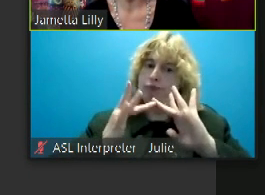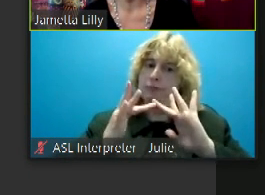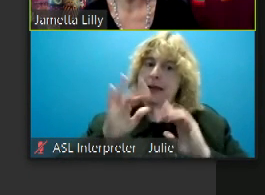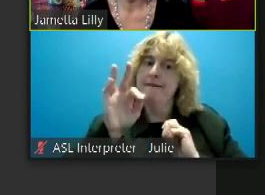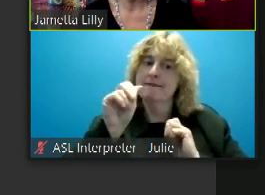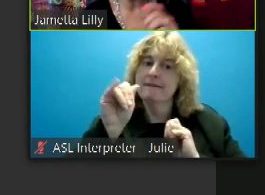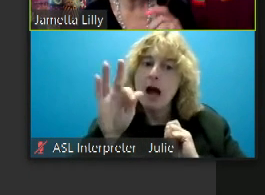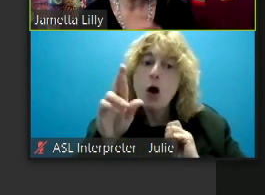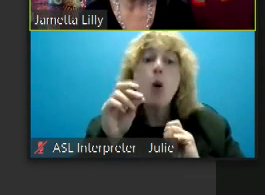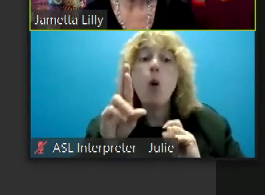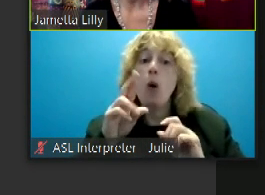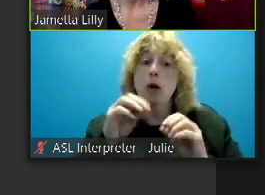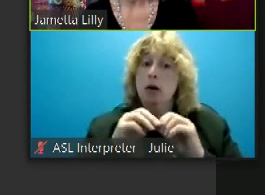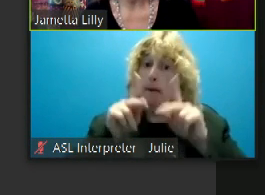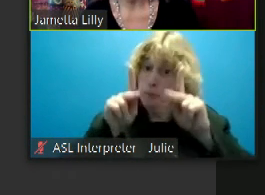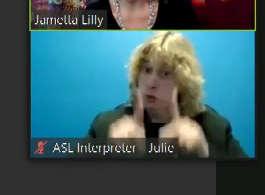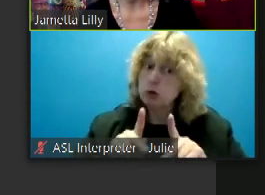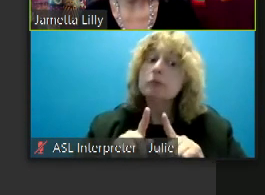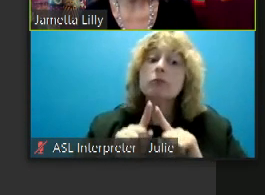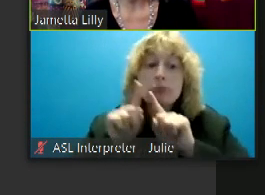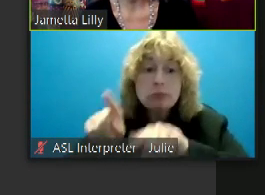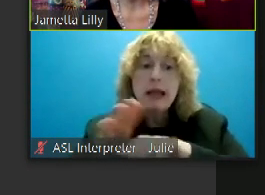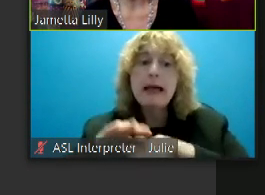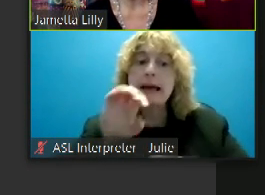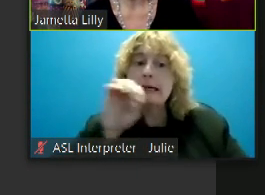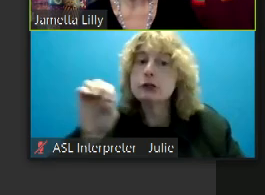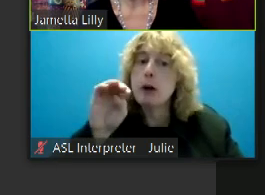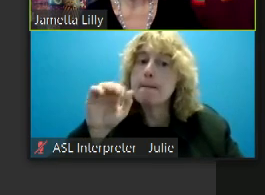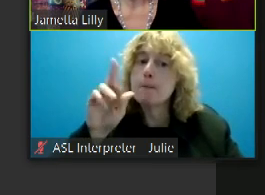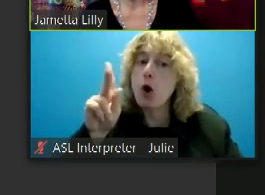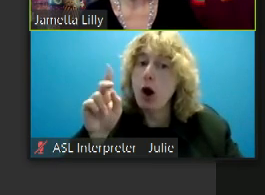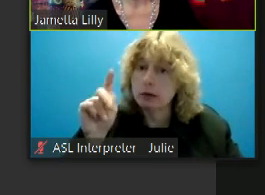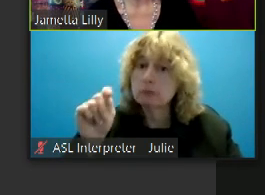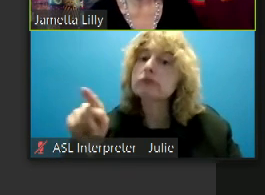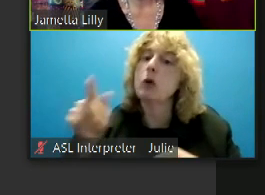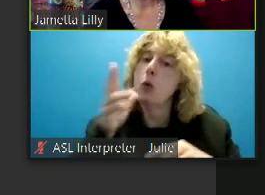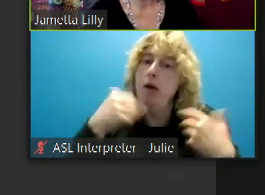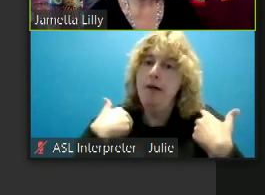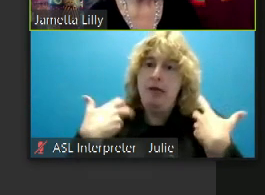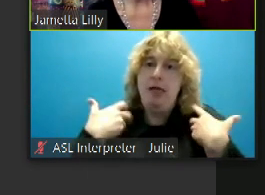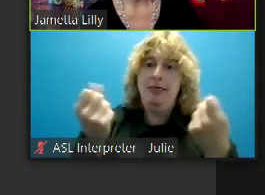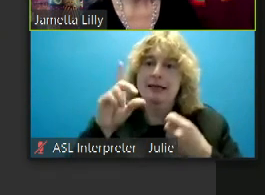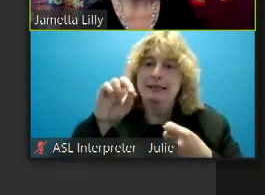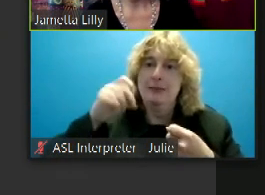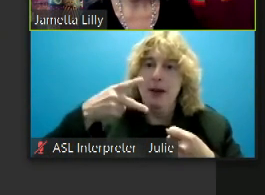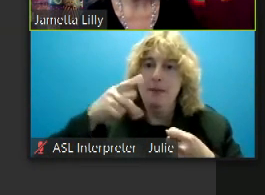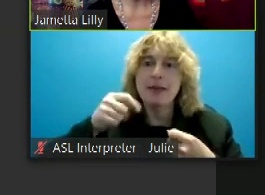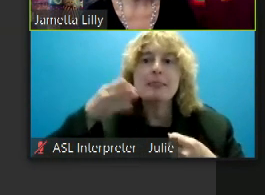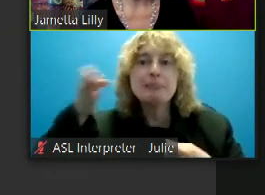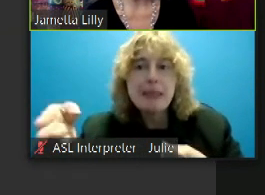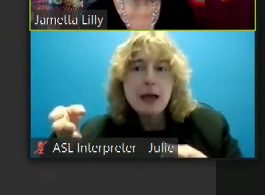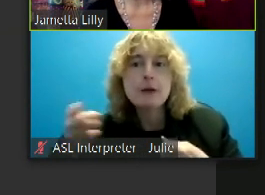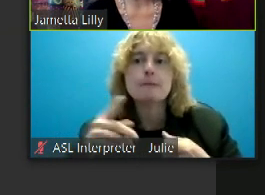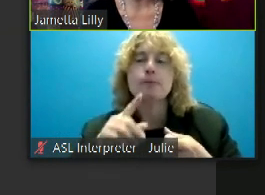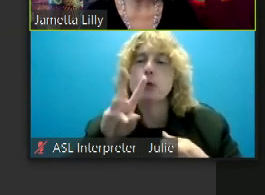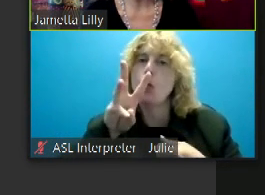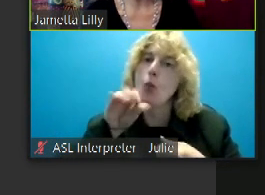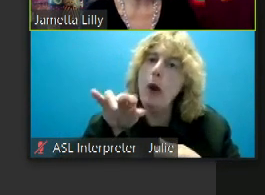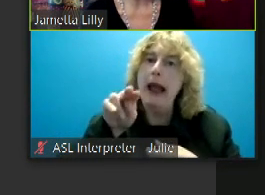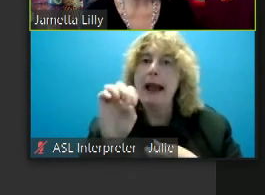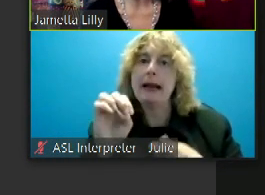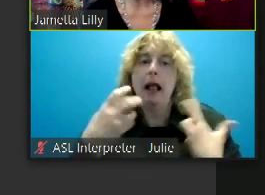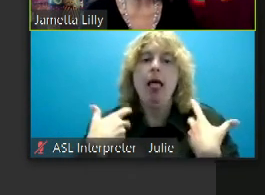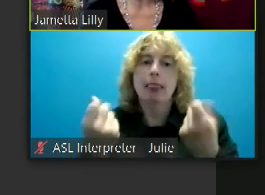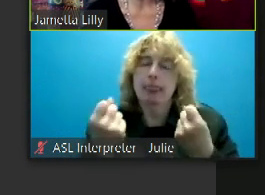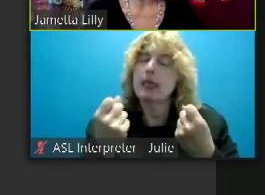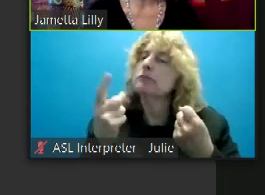at Eastern Market. At Eastern Market, we're going to have the health department will be out there in full force. Wayne Health, great resources,